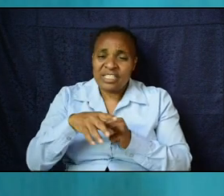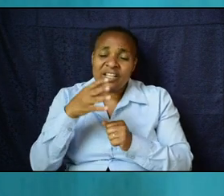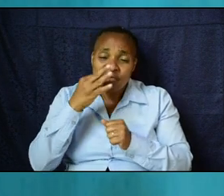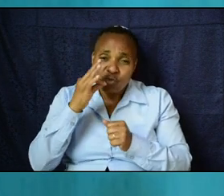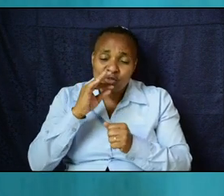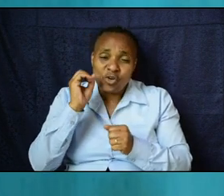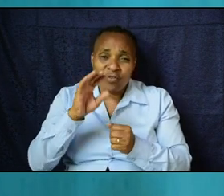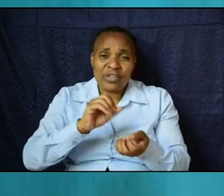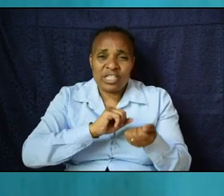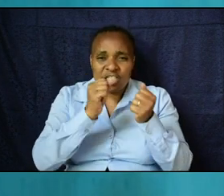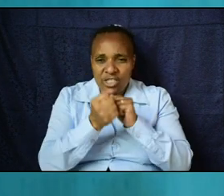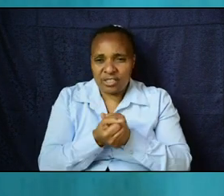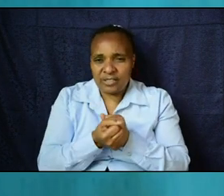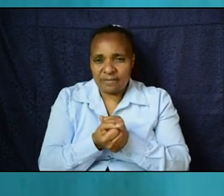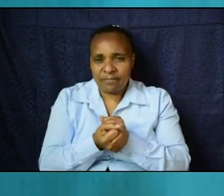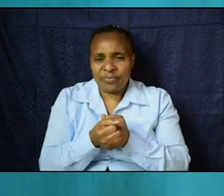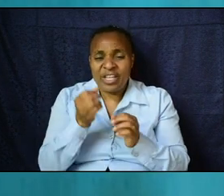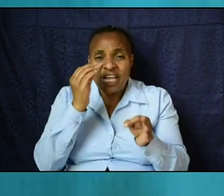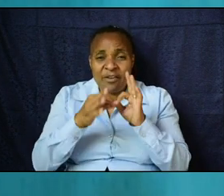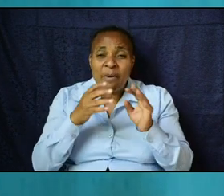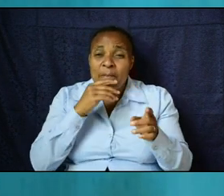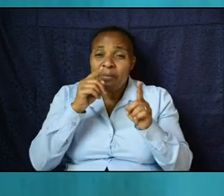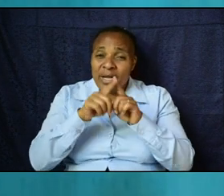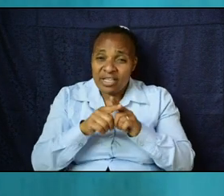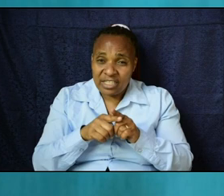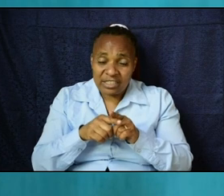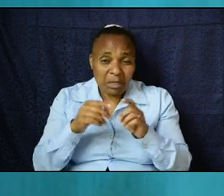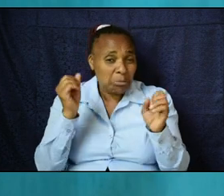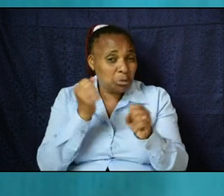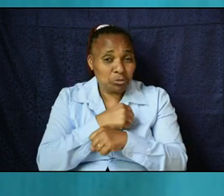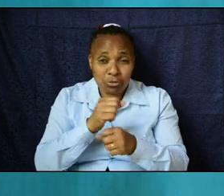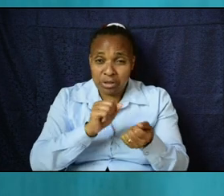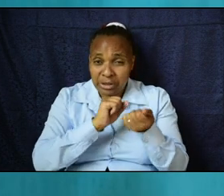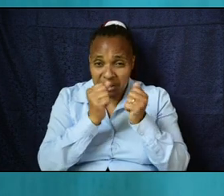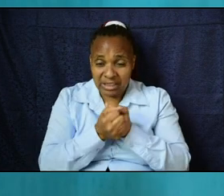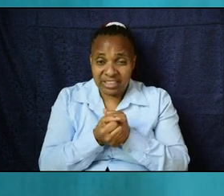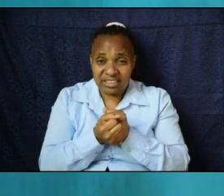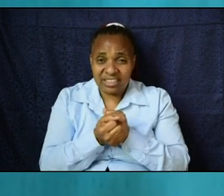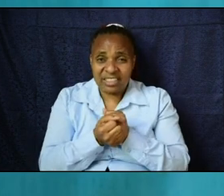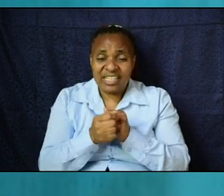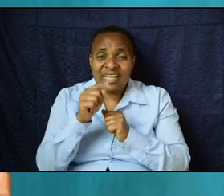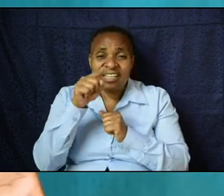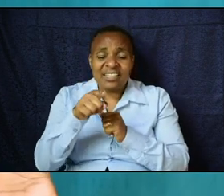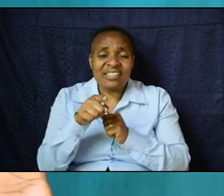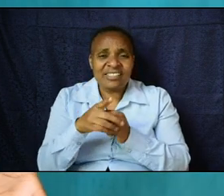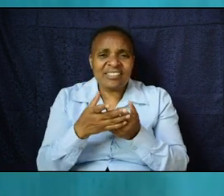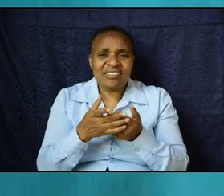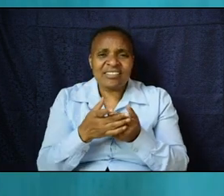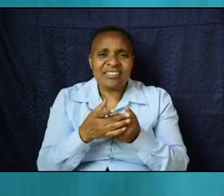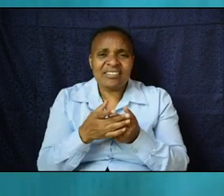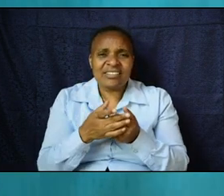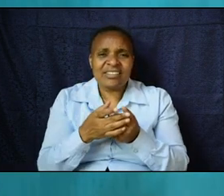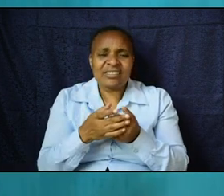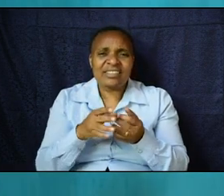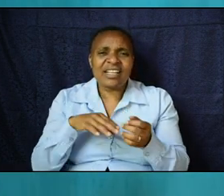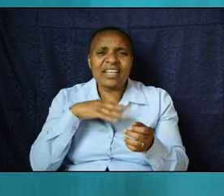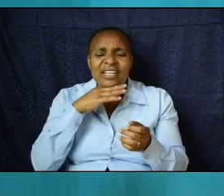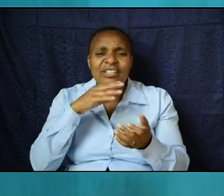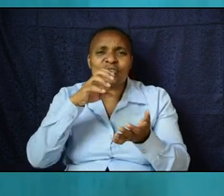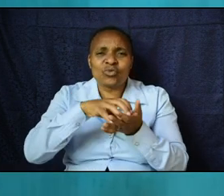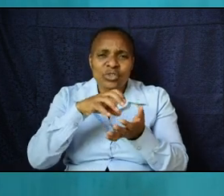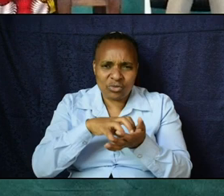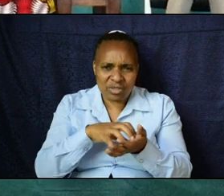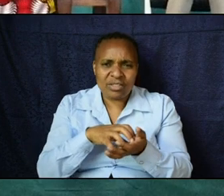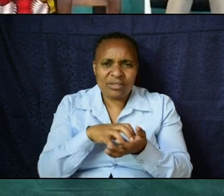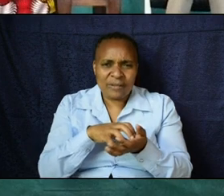changing. If their brothers hadn't changed, this would have been death situation.